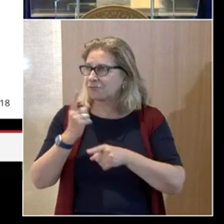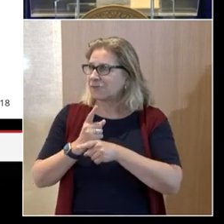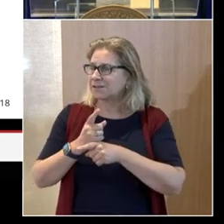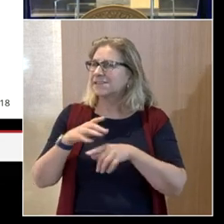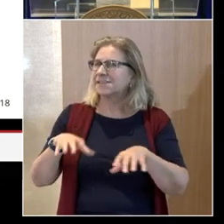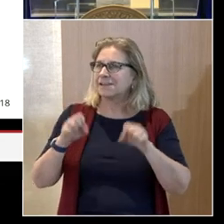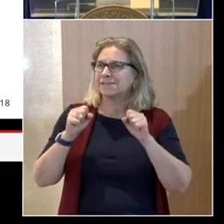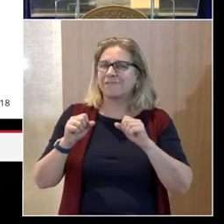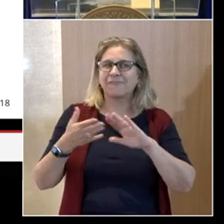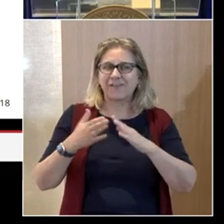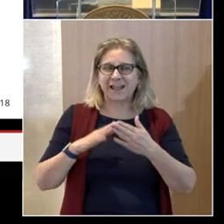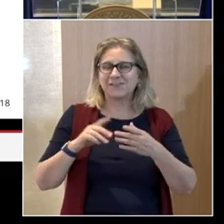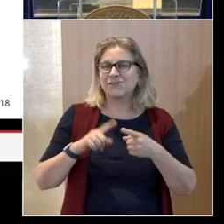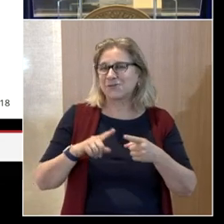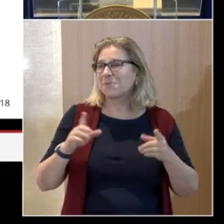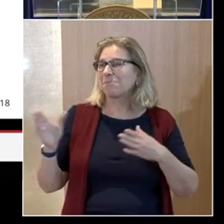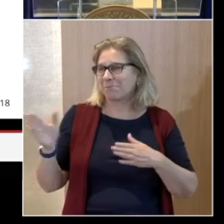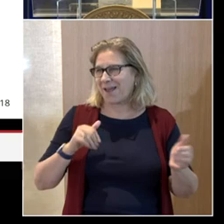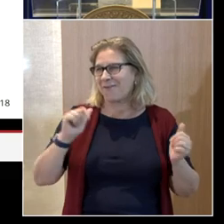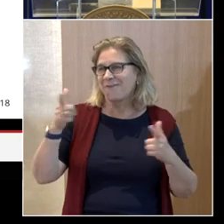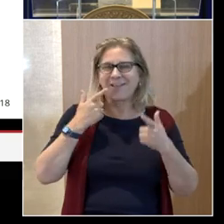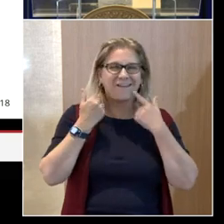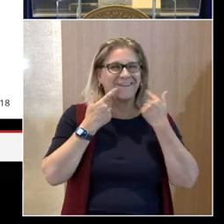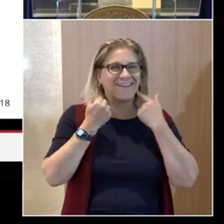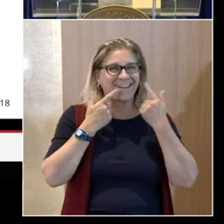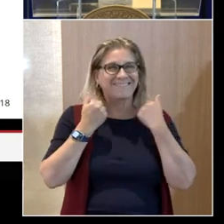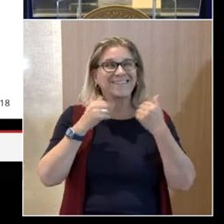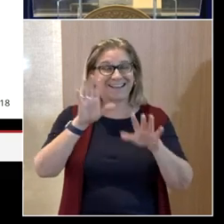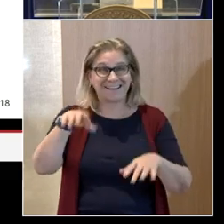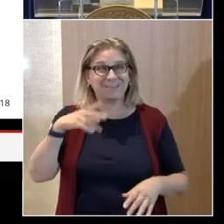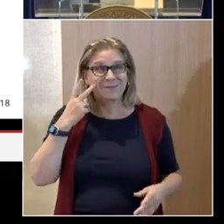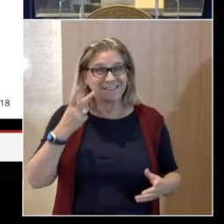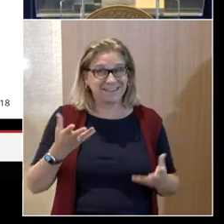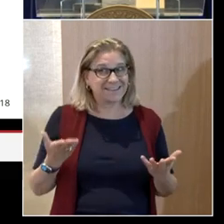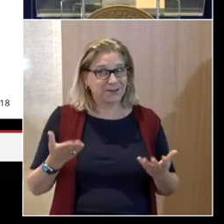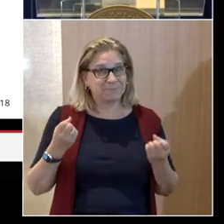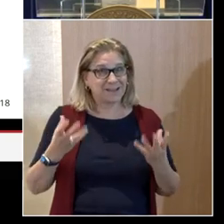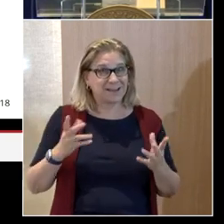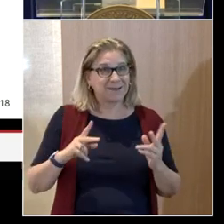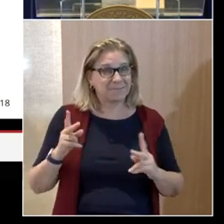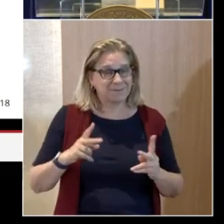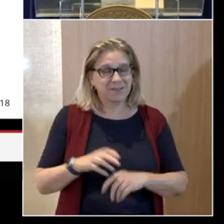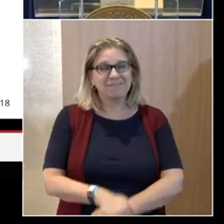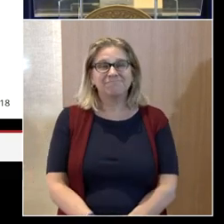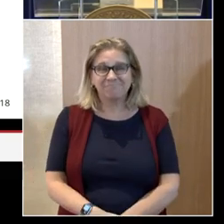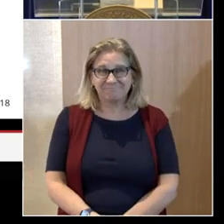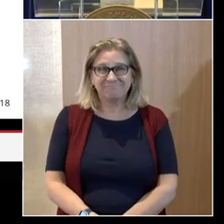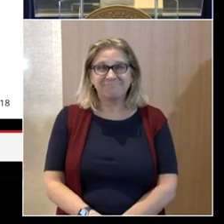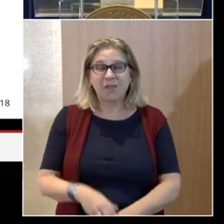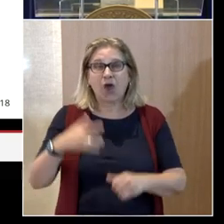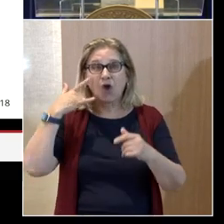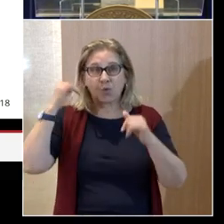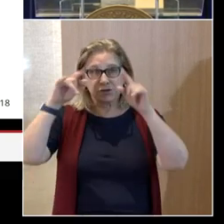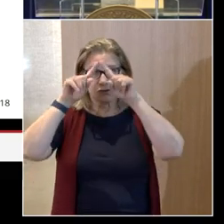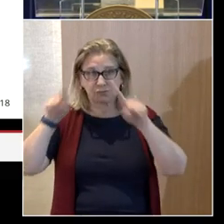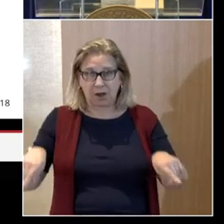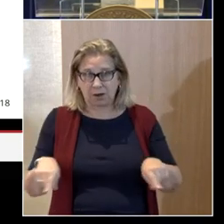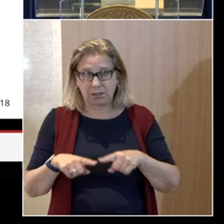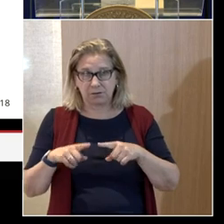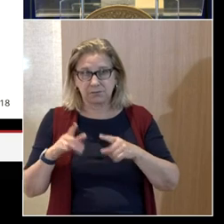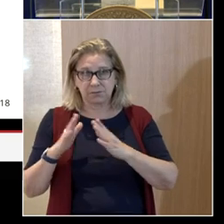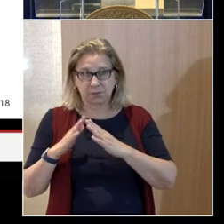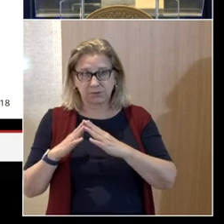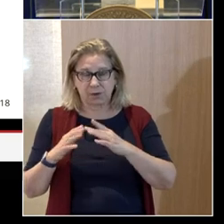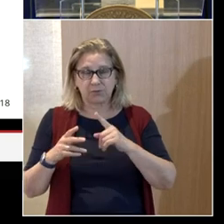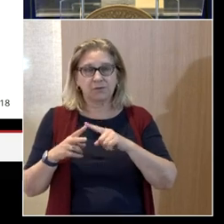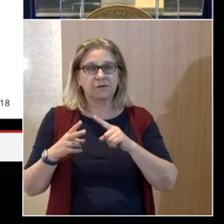as you see here, a lot of people, critically important, Golden Triangle, downtown bid, both bids, as well as the